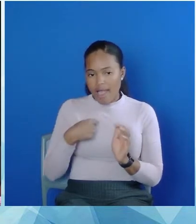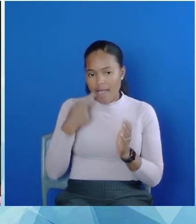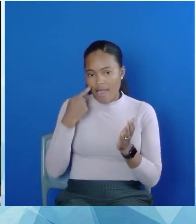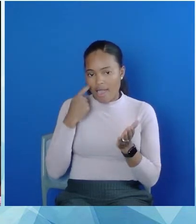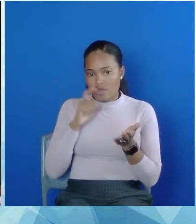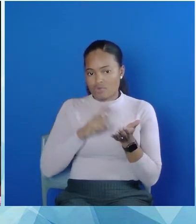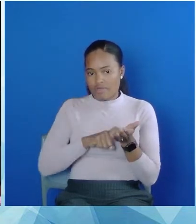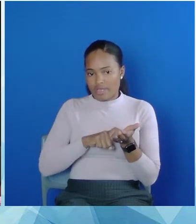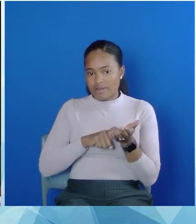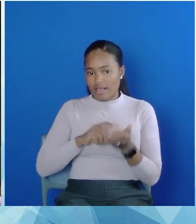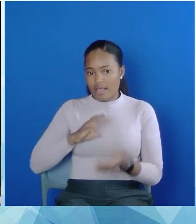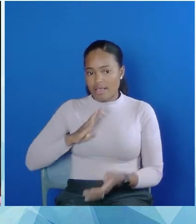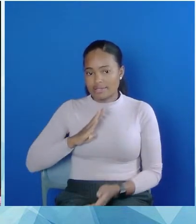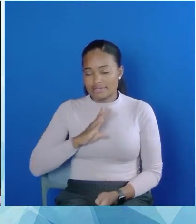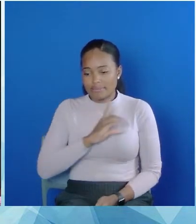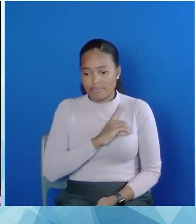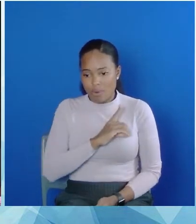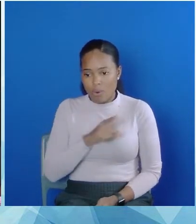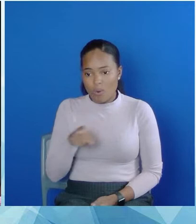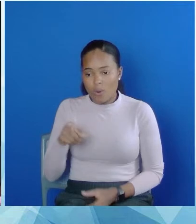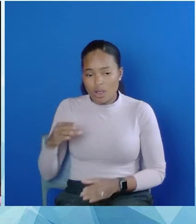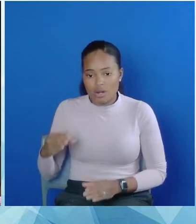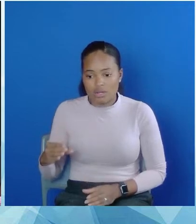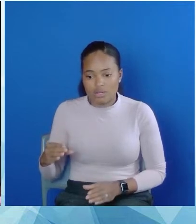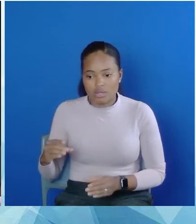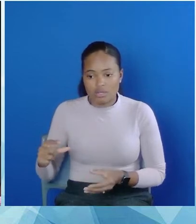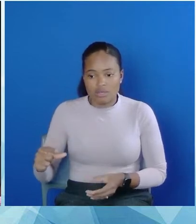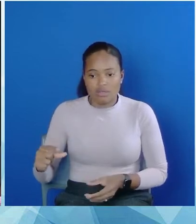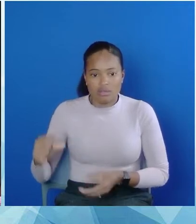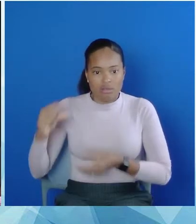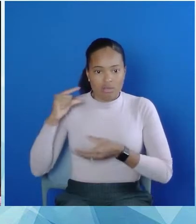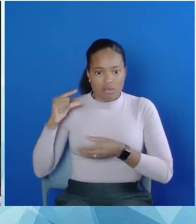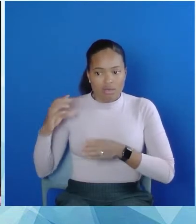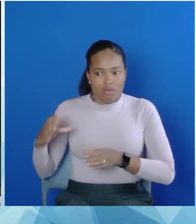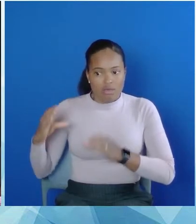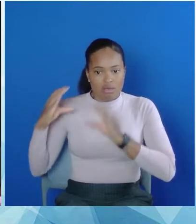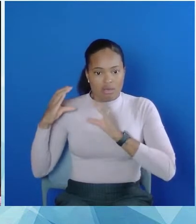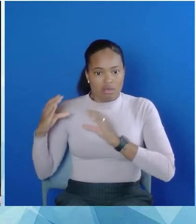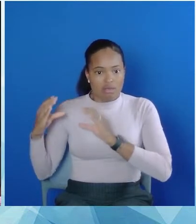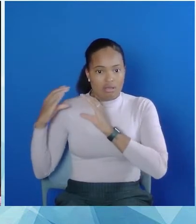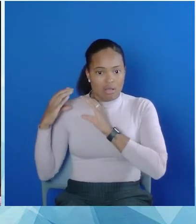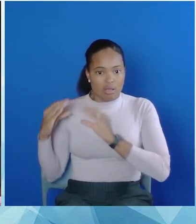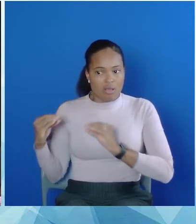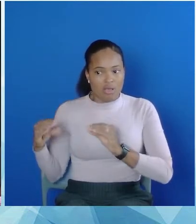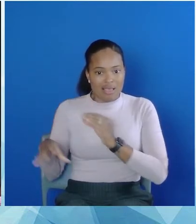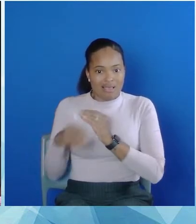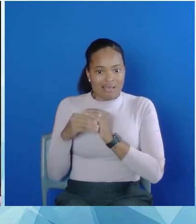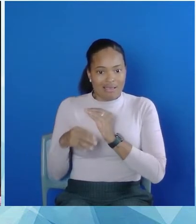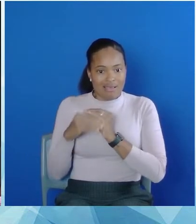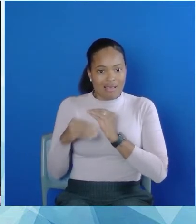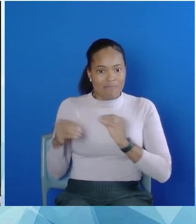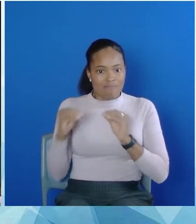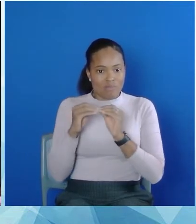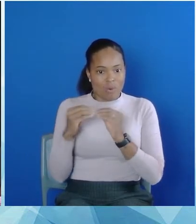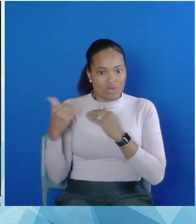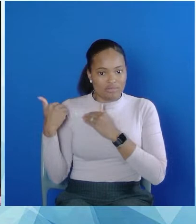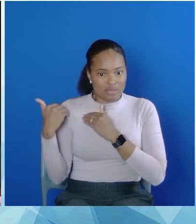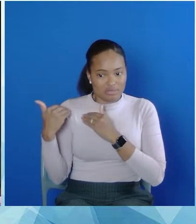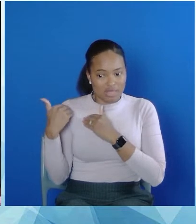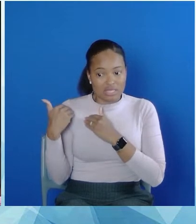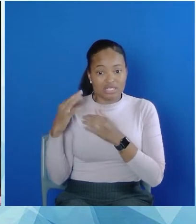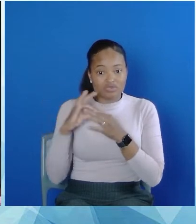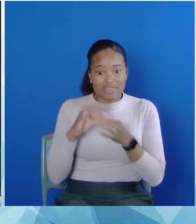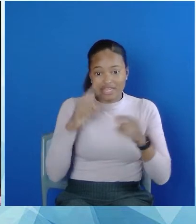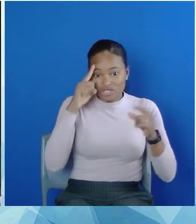board is taking on more and more responsibility as far as decision making that actually